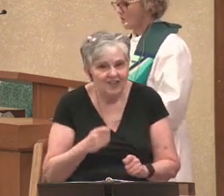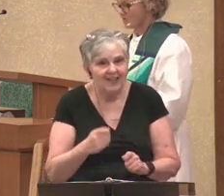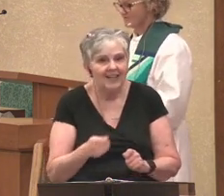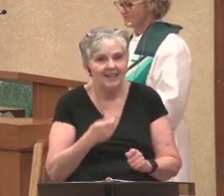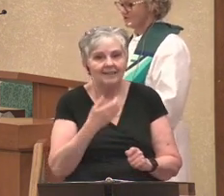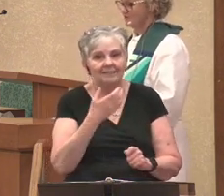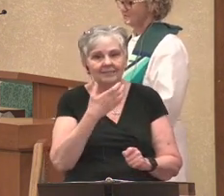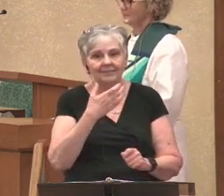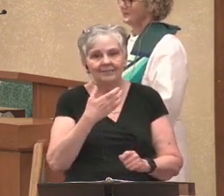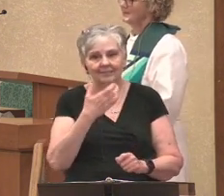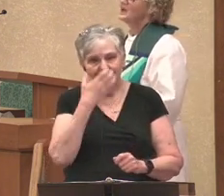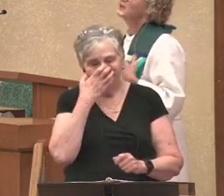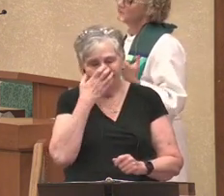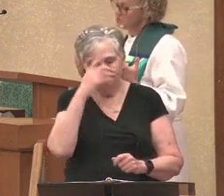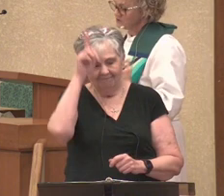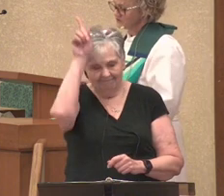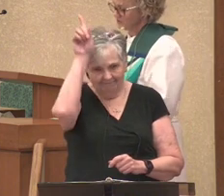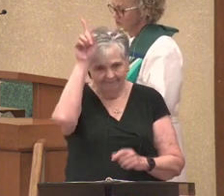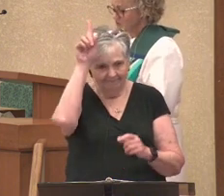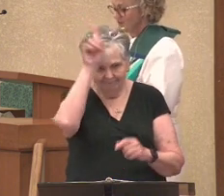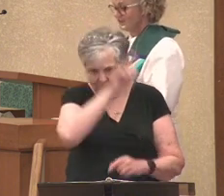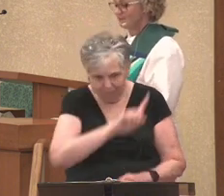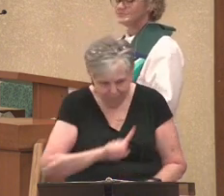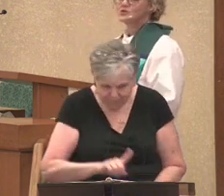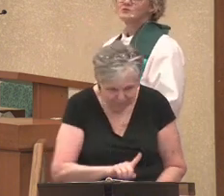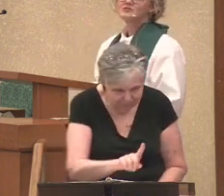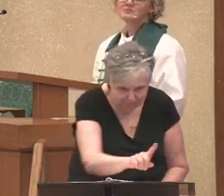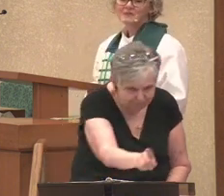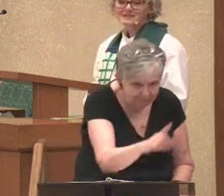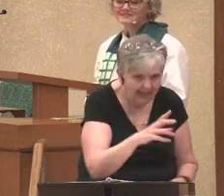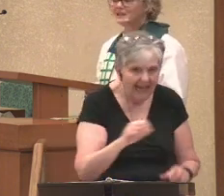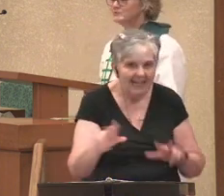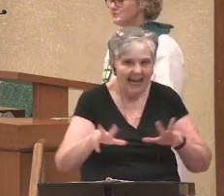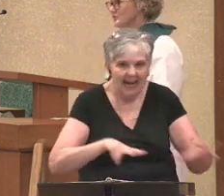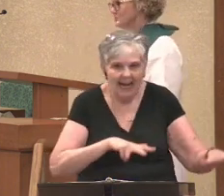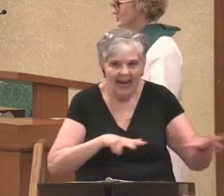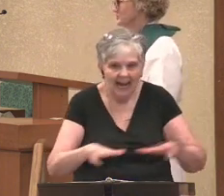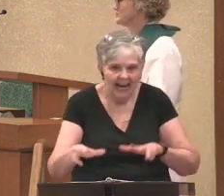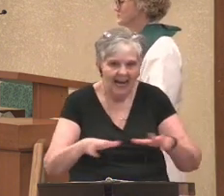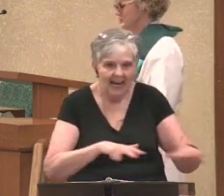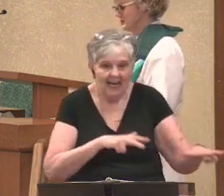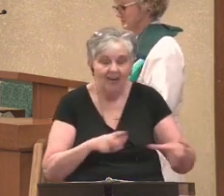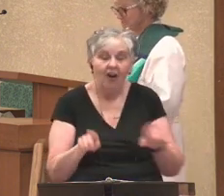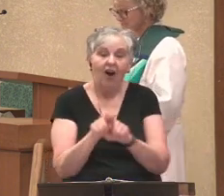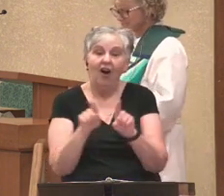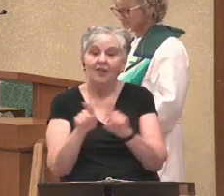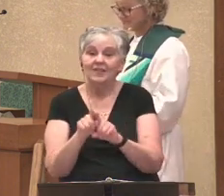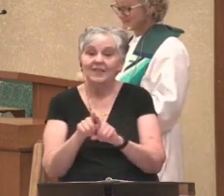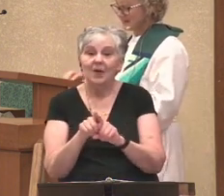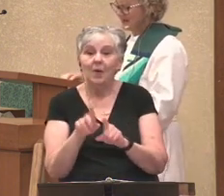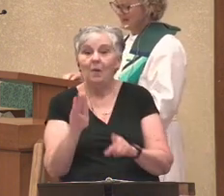a waterfall. And of course, she had them throw in the bait and the refreshments for free.